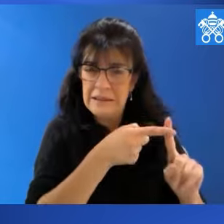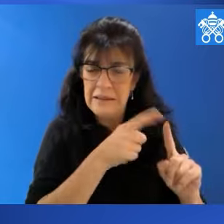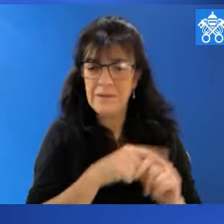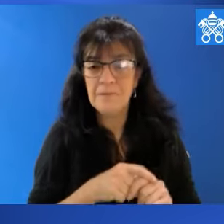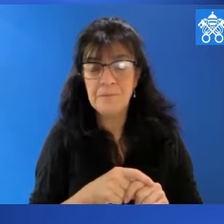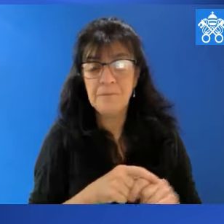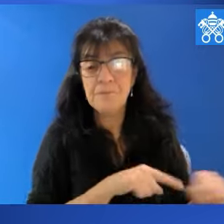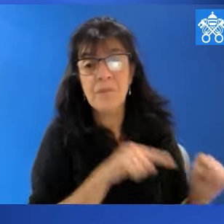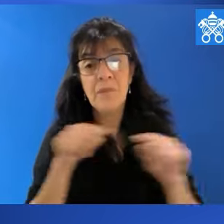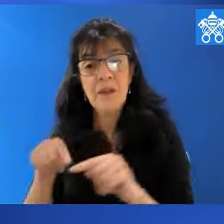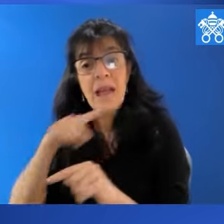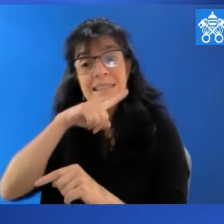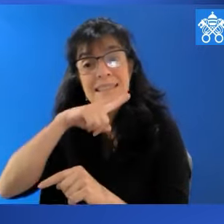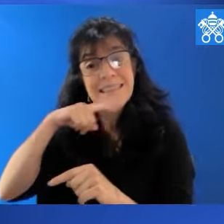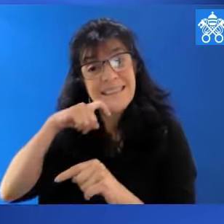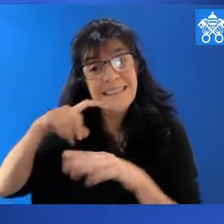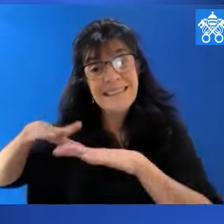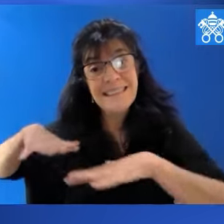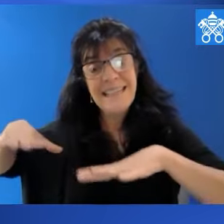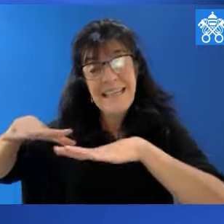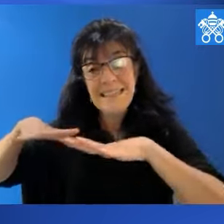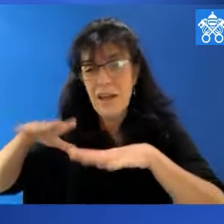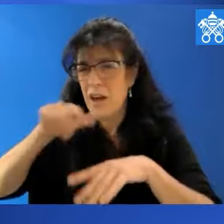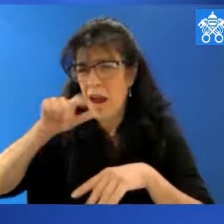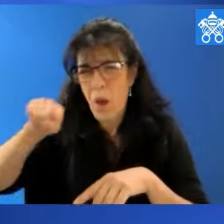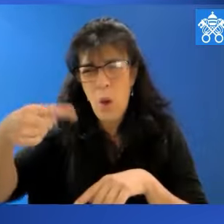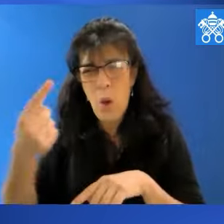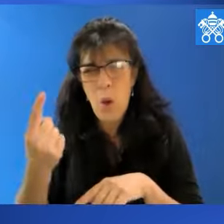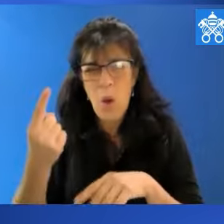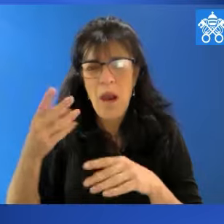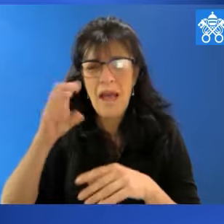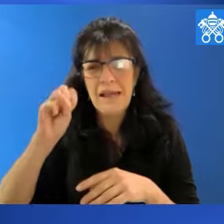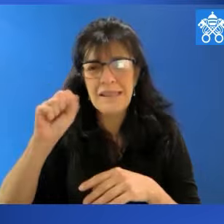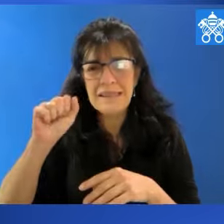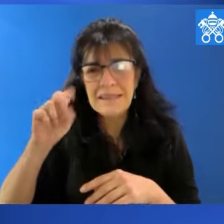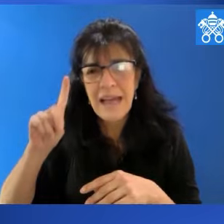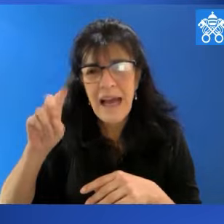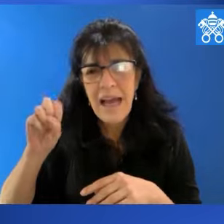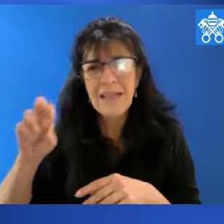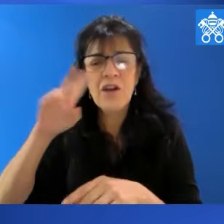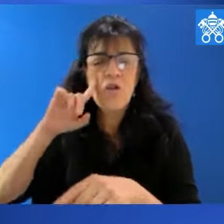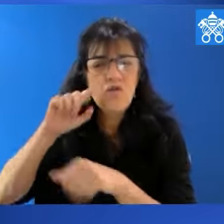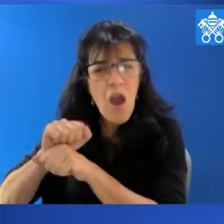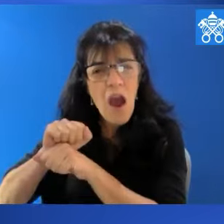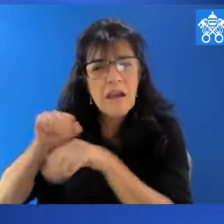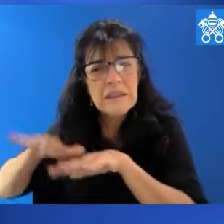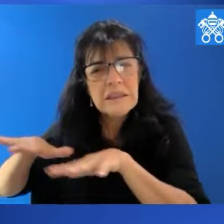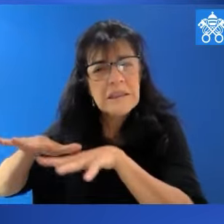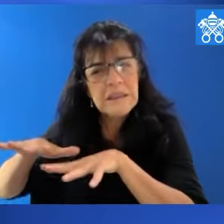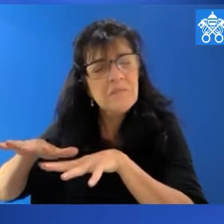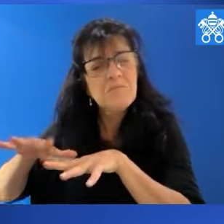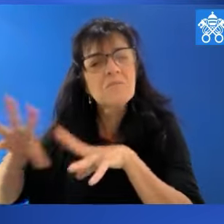A desert is not only composed of sand and dunes or rocks, but there are